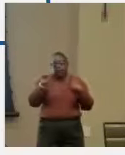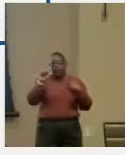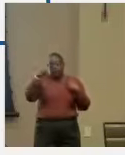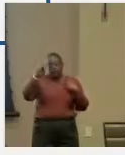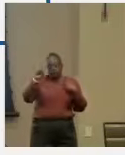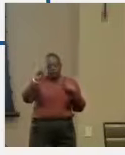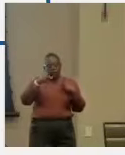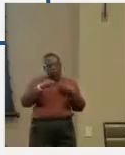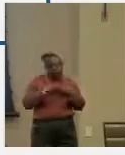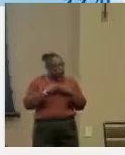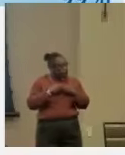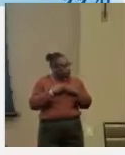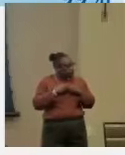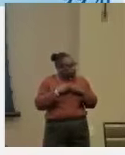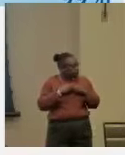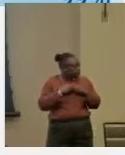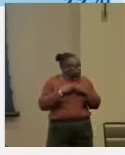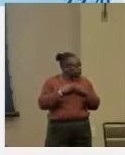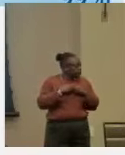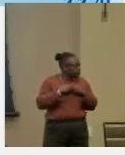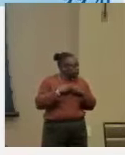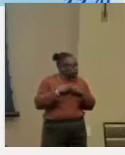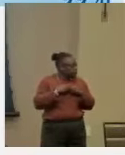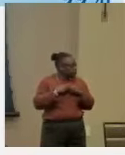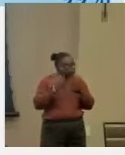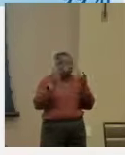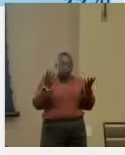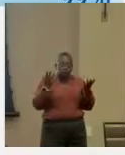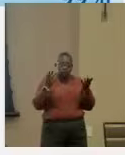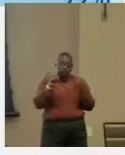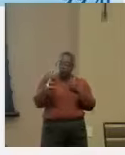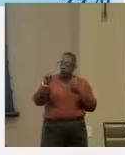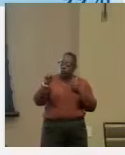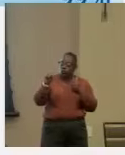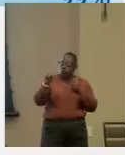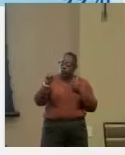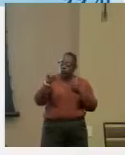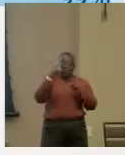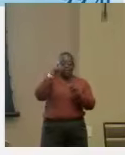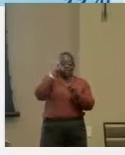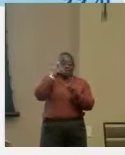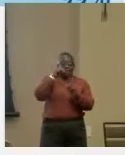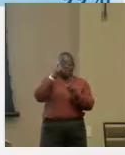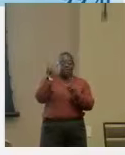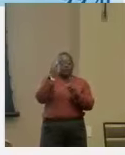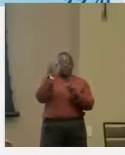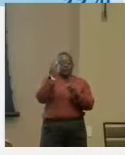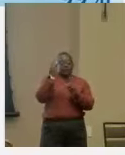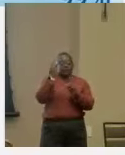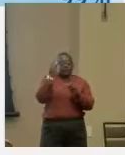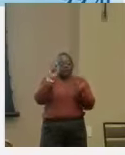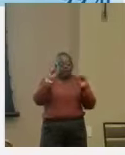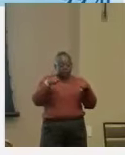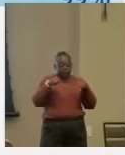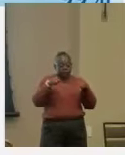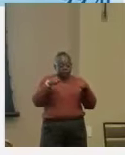not you really have an autoimmune disease. So this is something that can be